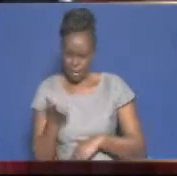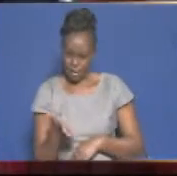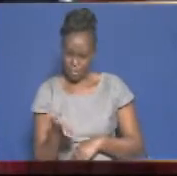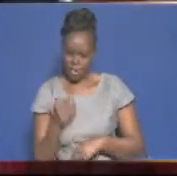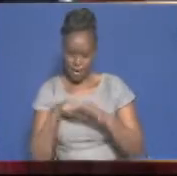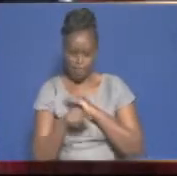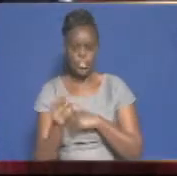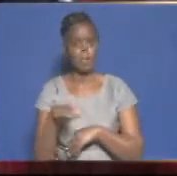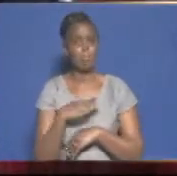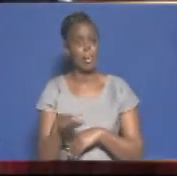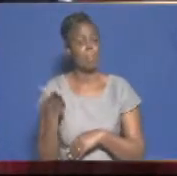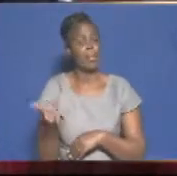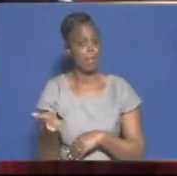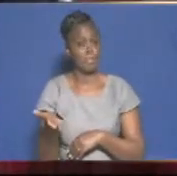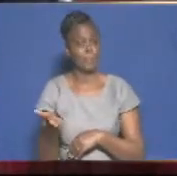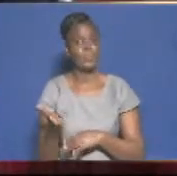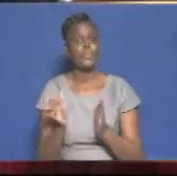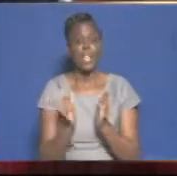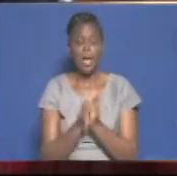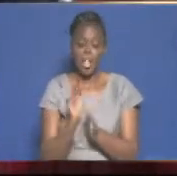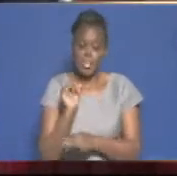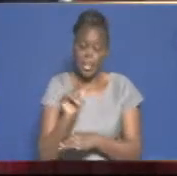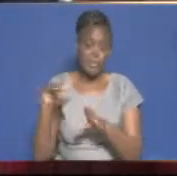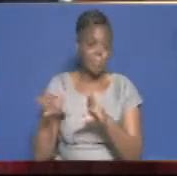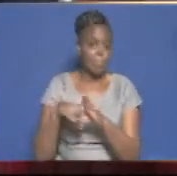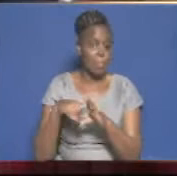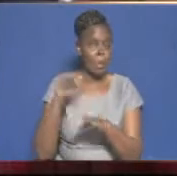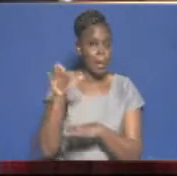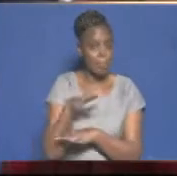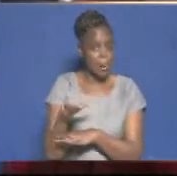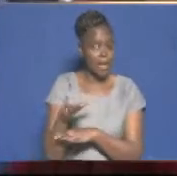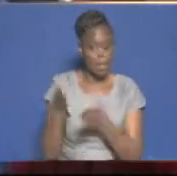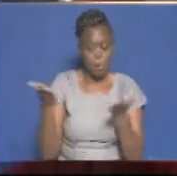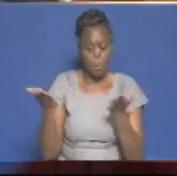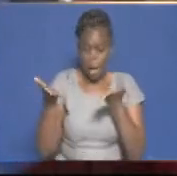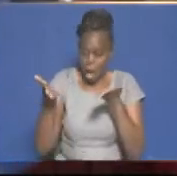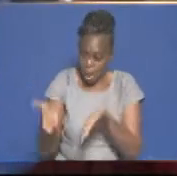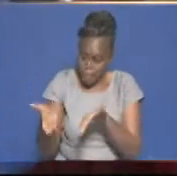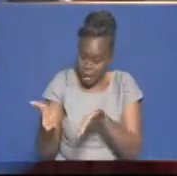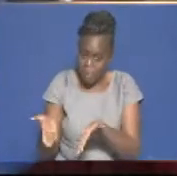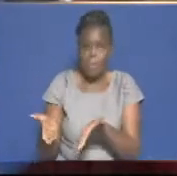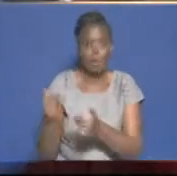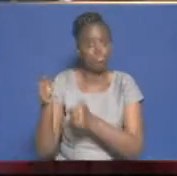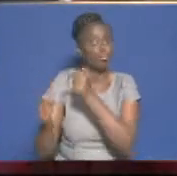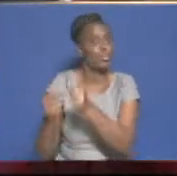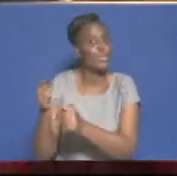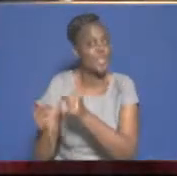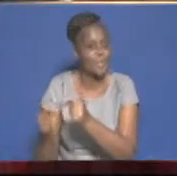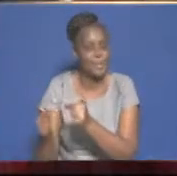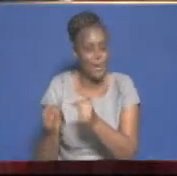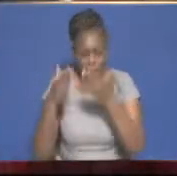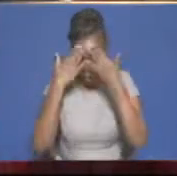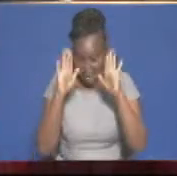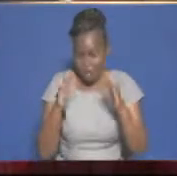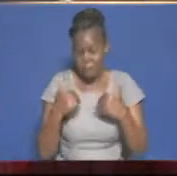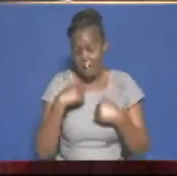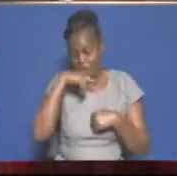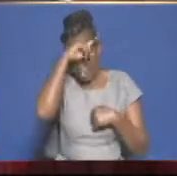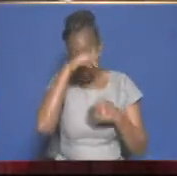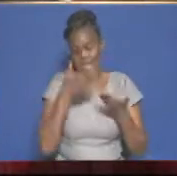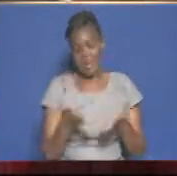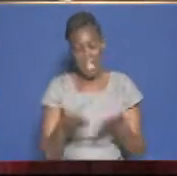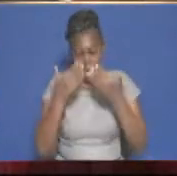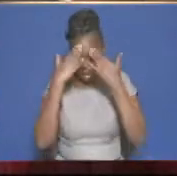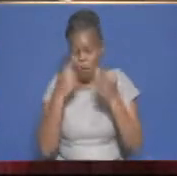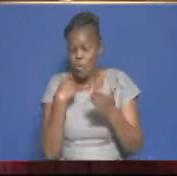inside Parliament, Mr. Speaker. And that member of Parliament is still in this house, Mr. Speaker. But I don't know whether he has a degree now. I don't